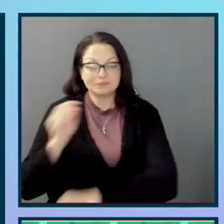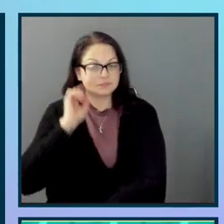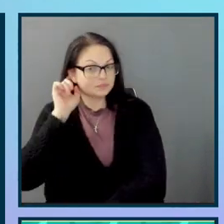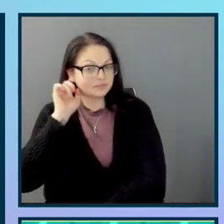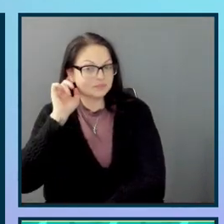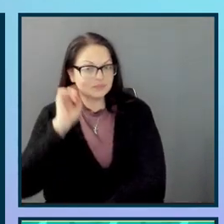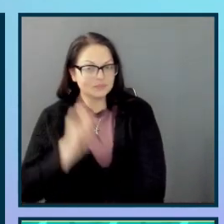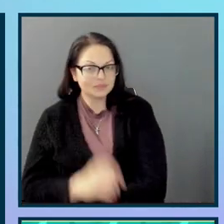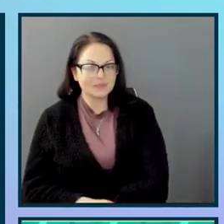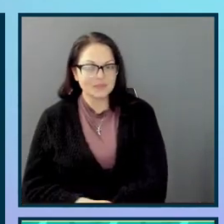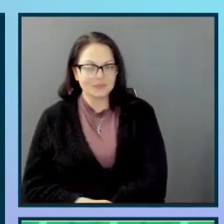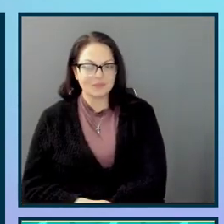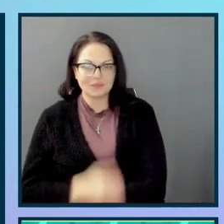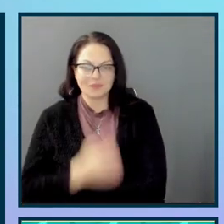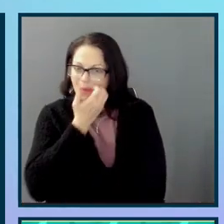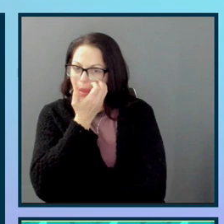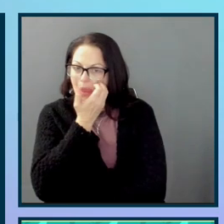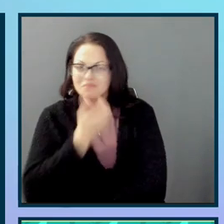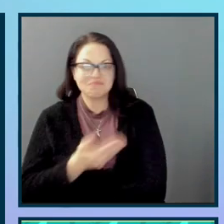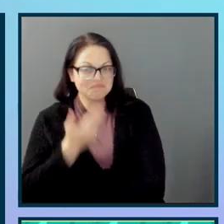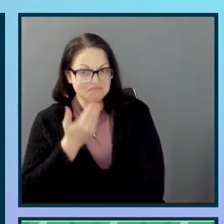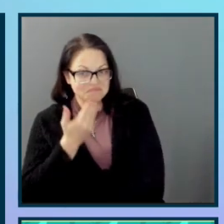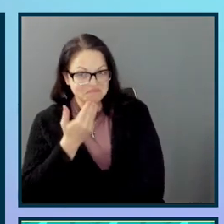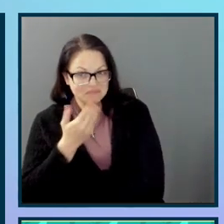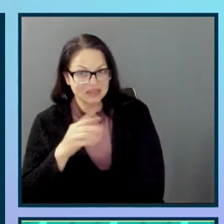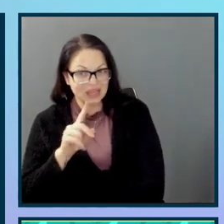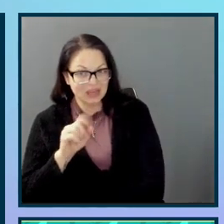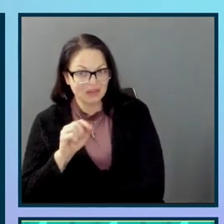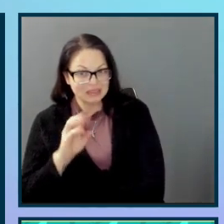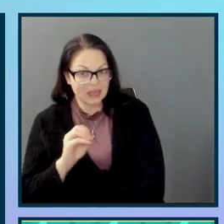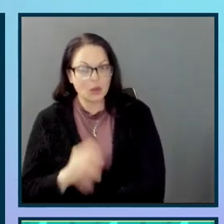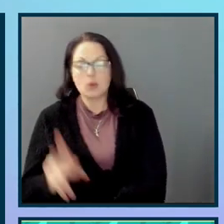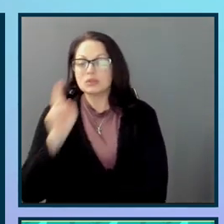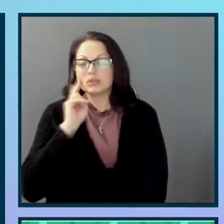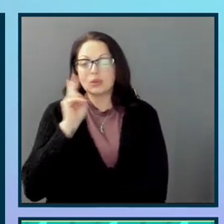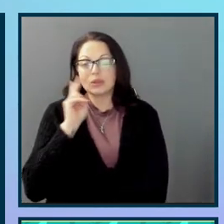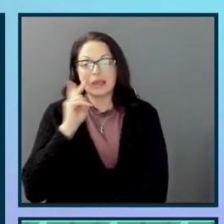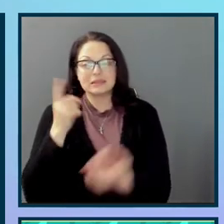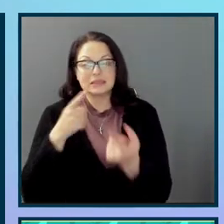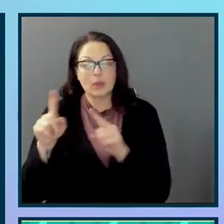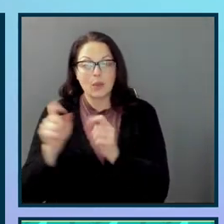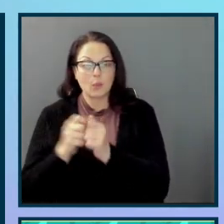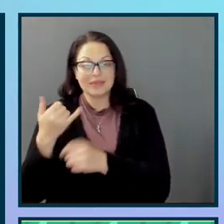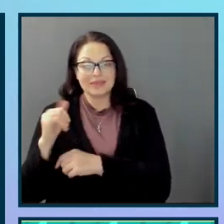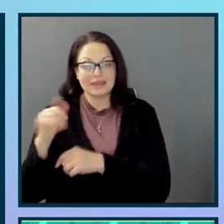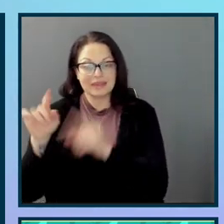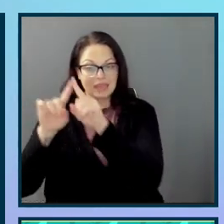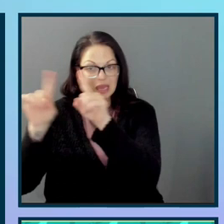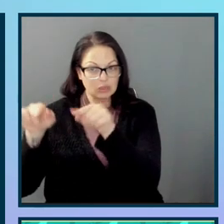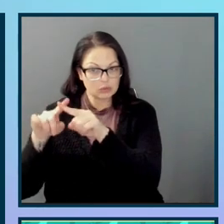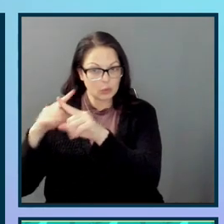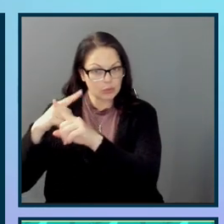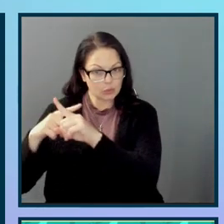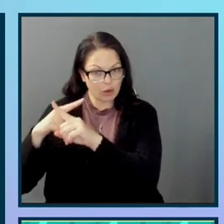Thanks. Thanks for the demos. Right, so let's see what's going on with this yellow square with a cross on it